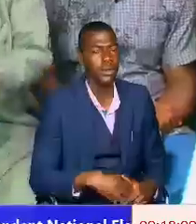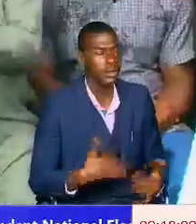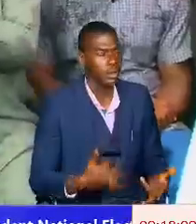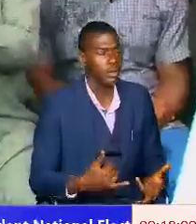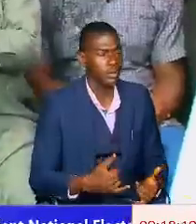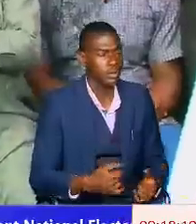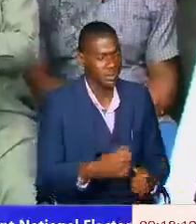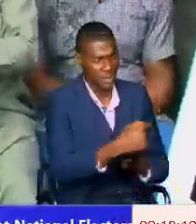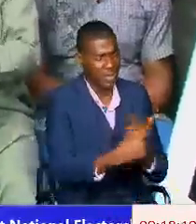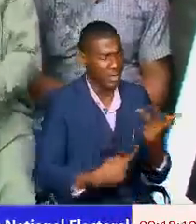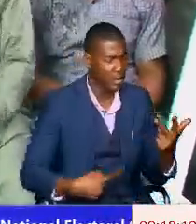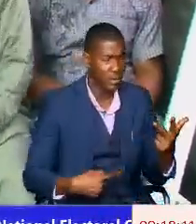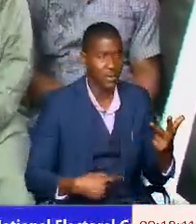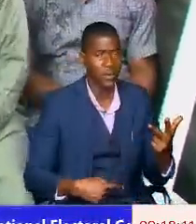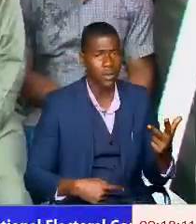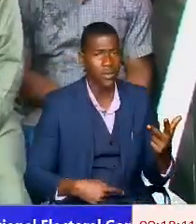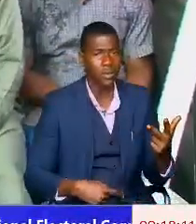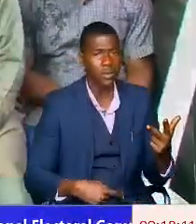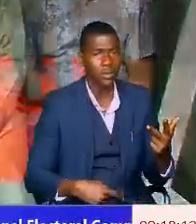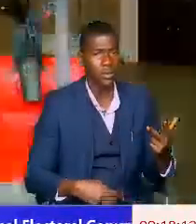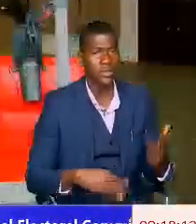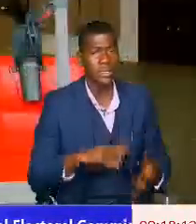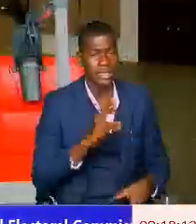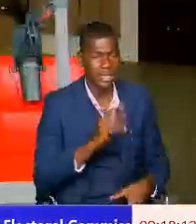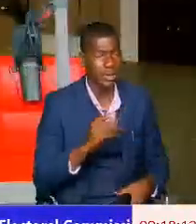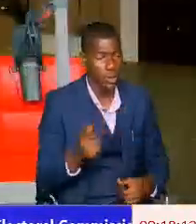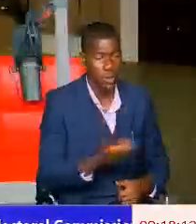So three of you were, you were six.